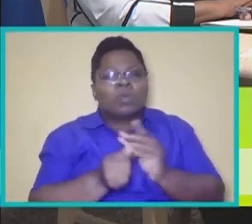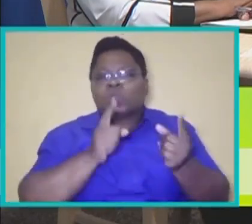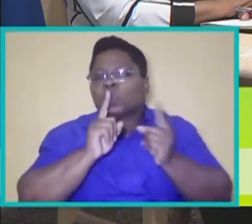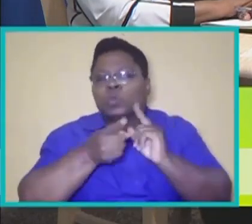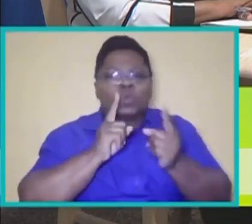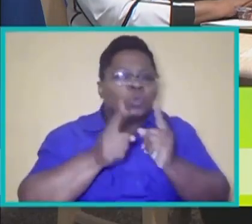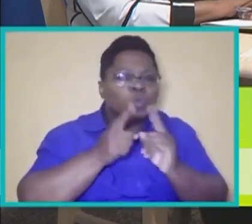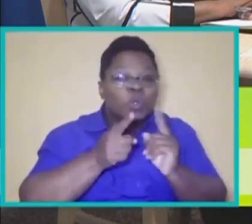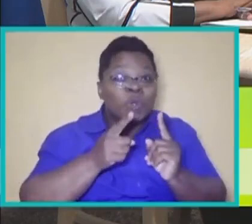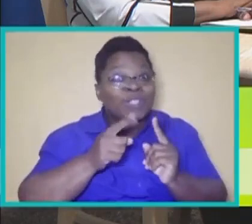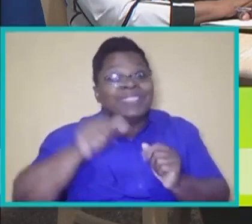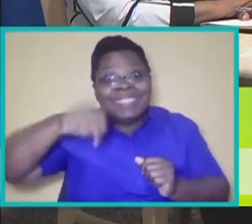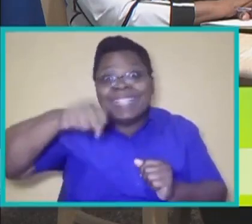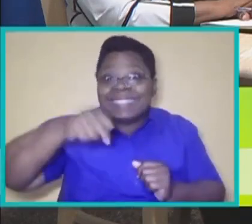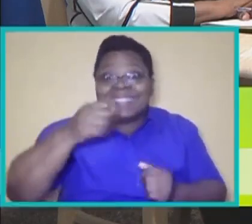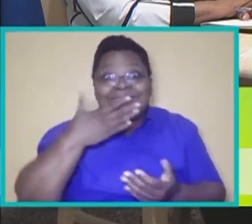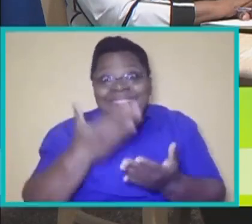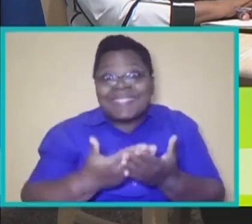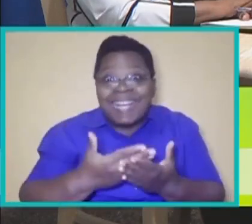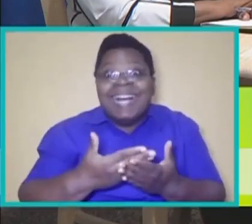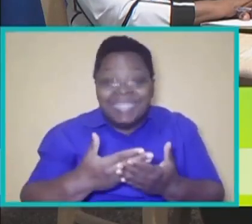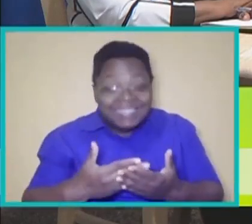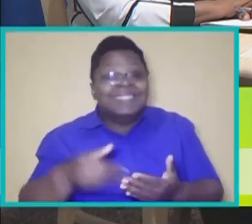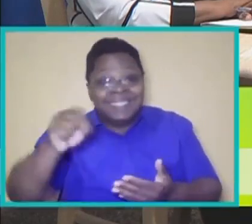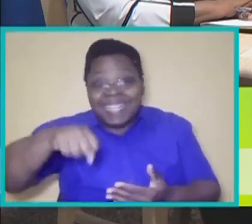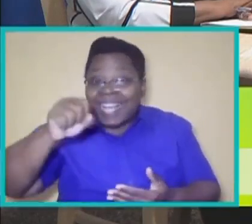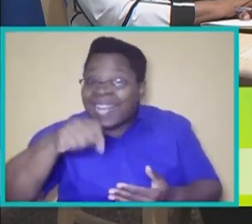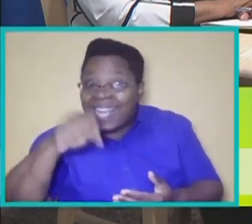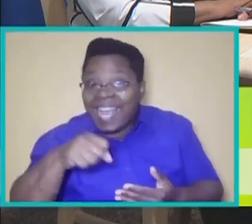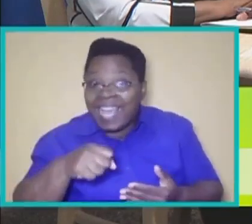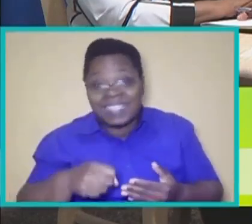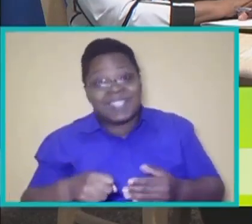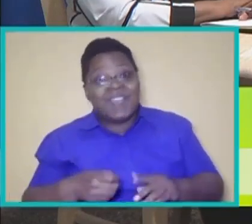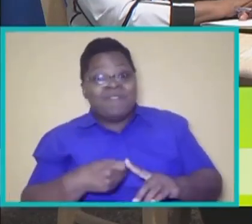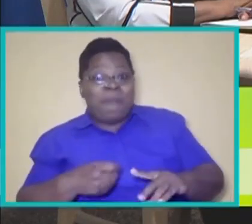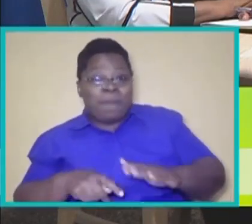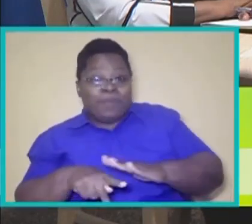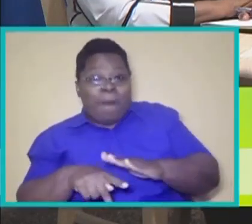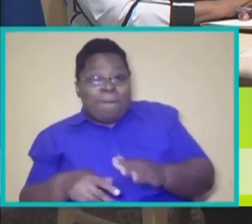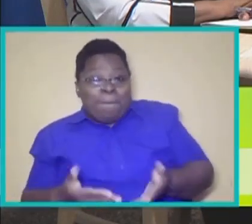childhood education to tertiary education at on-the-job training level,